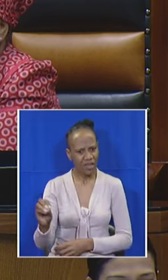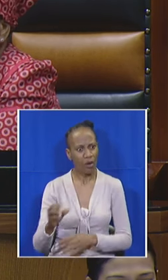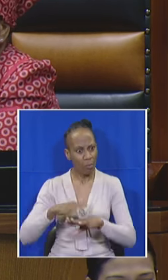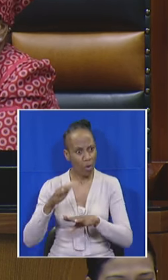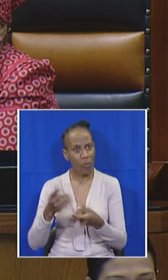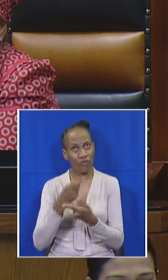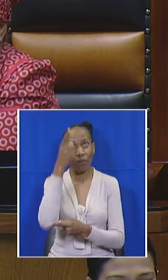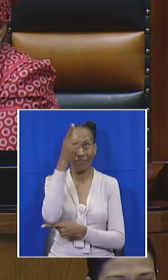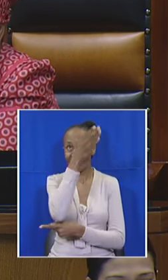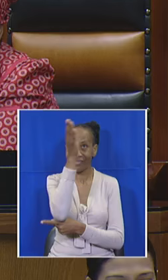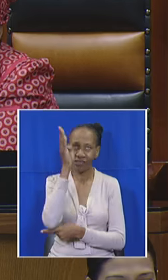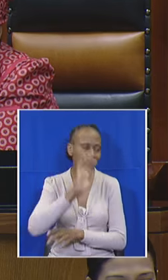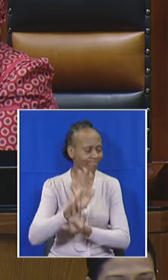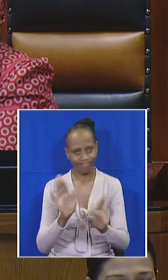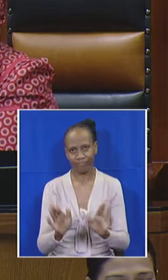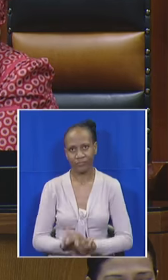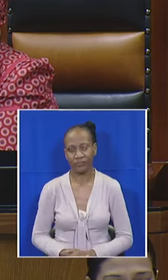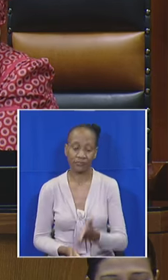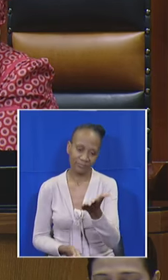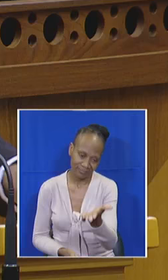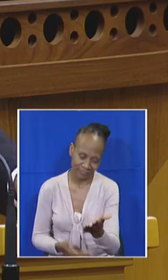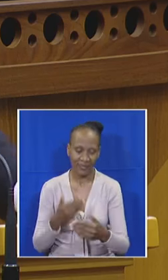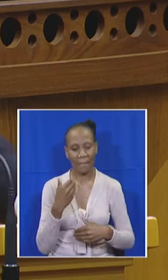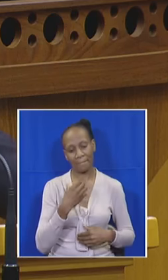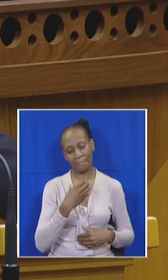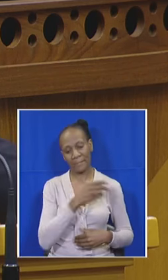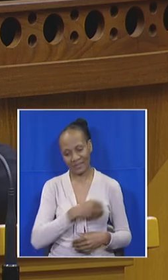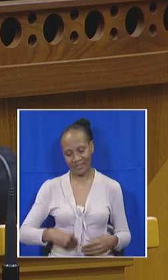Honorable President, please proceed.